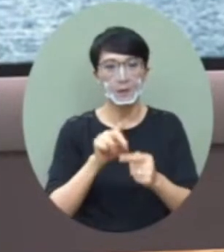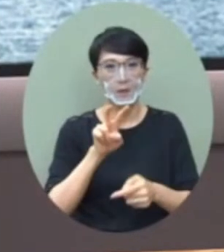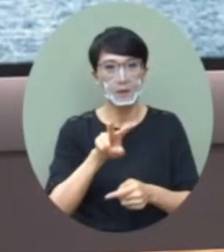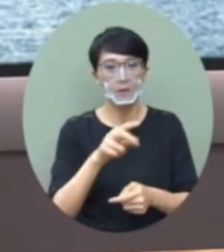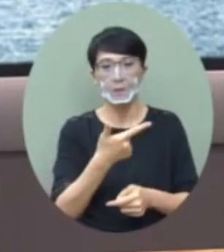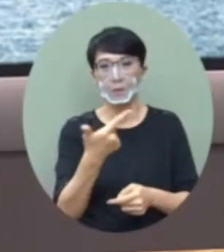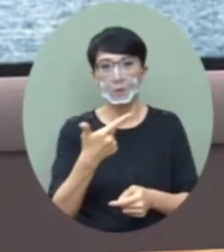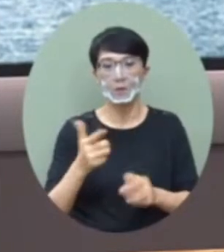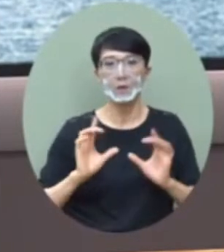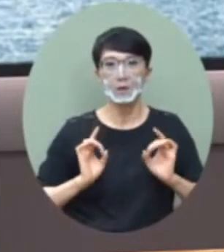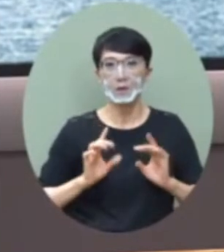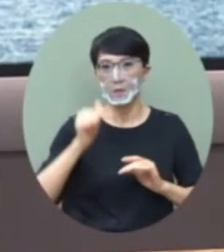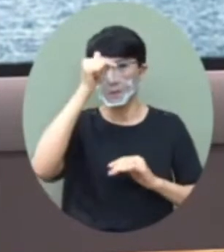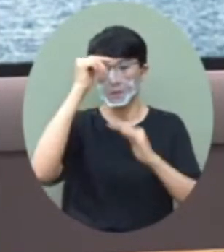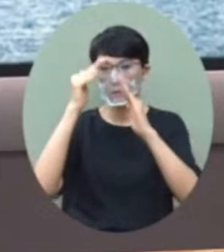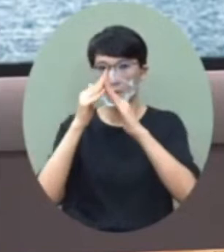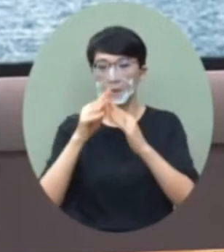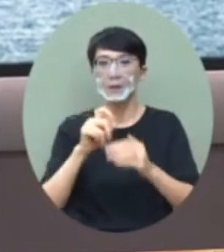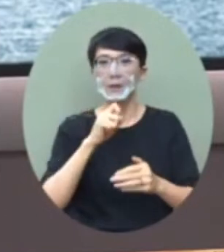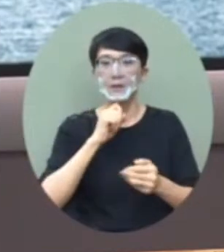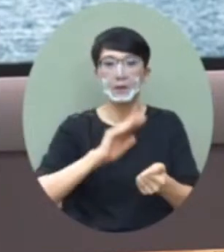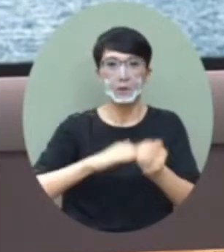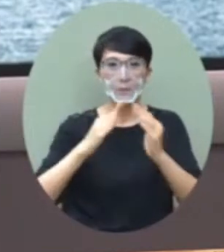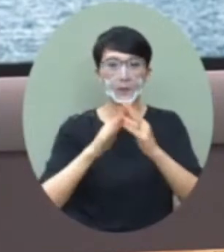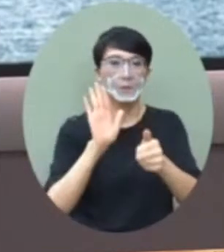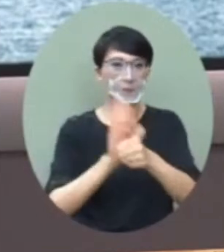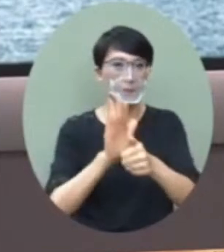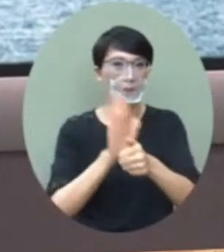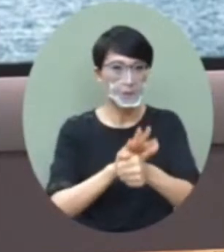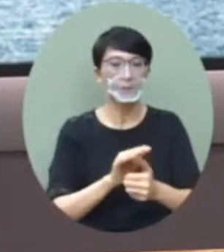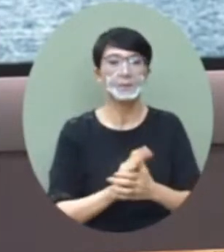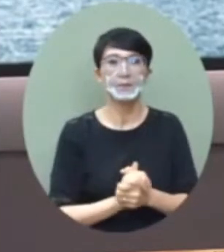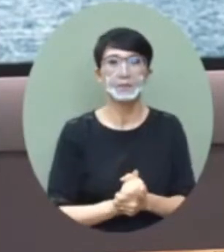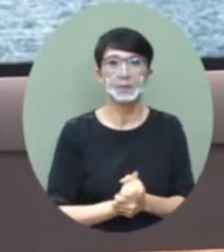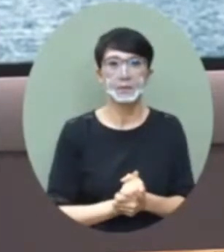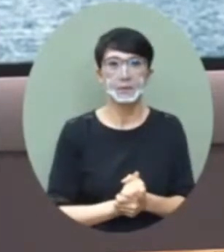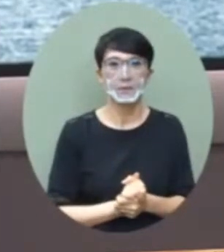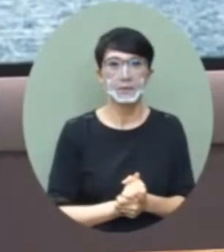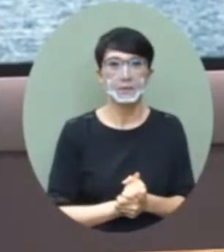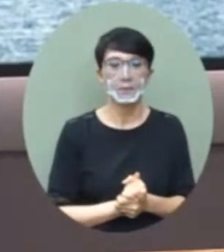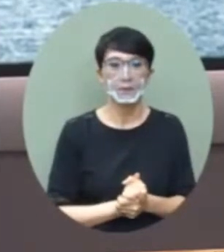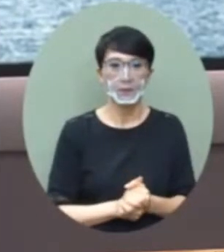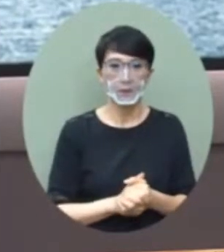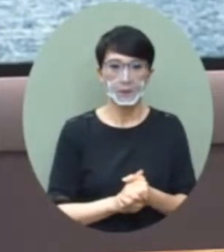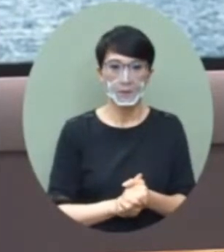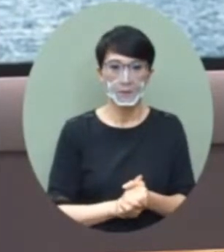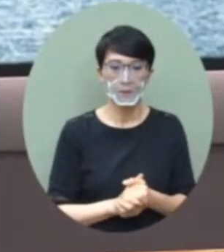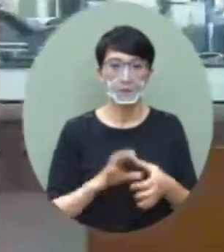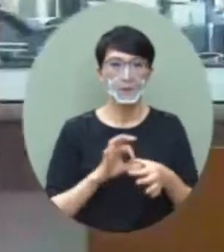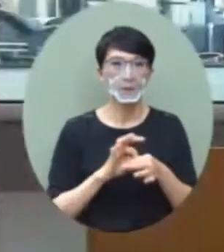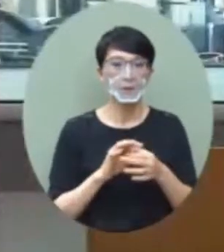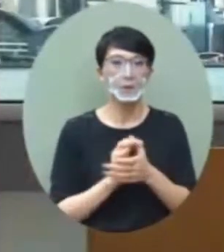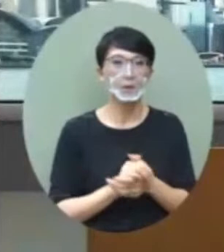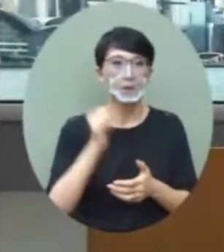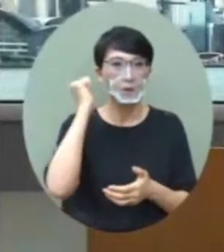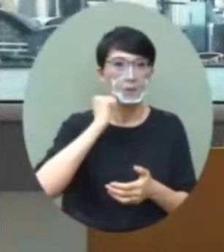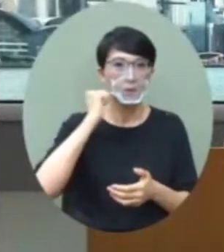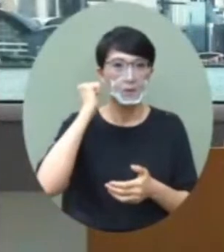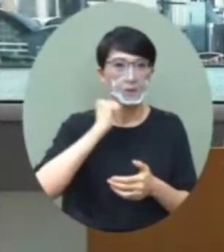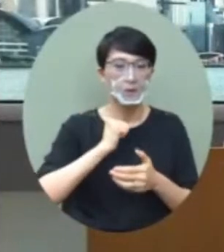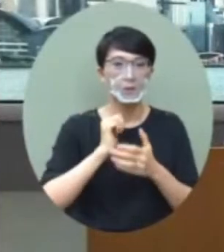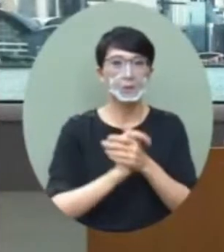healthcare and care staff are lacking. That is why we are constantly monitoring the manpower